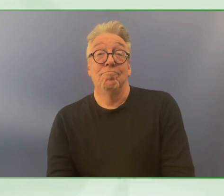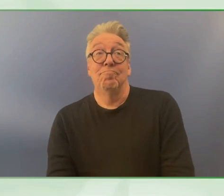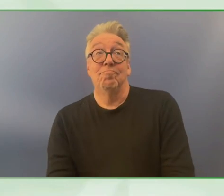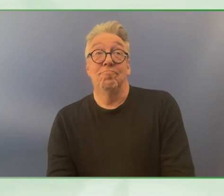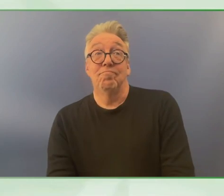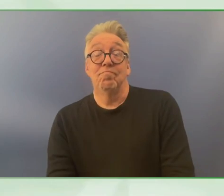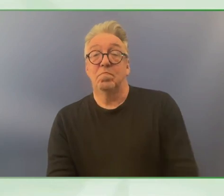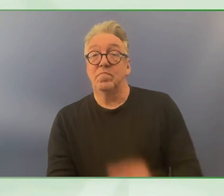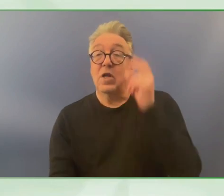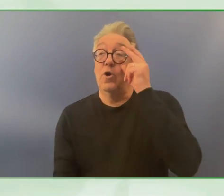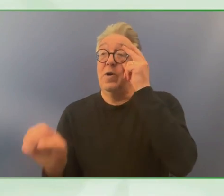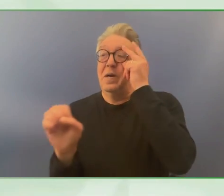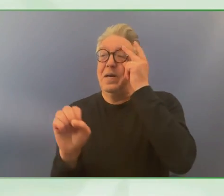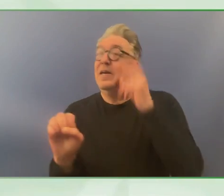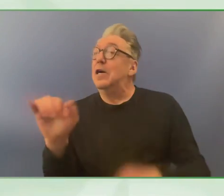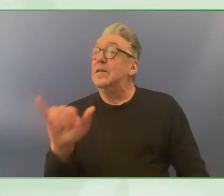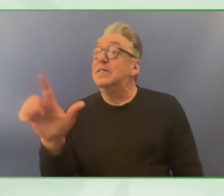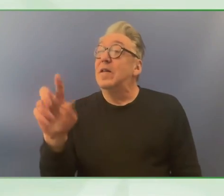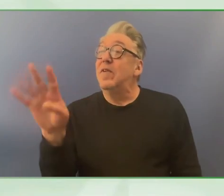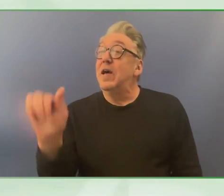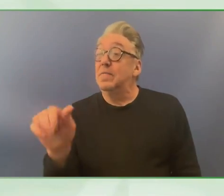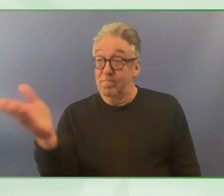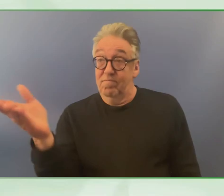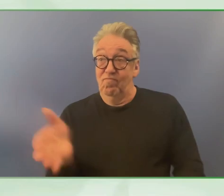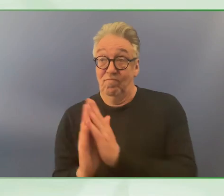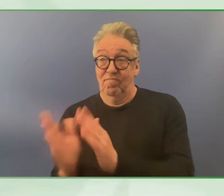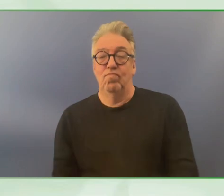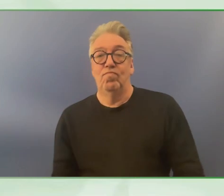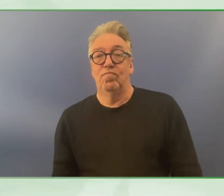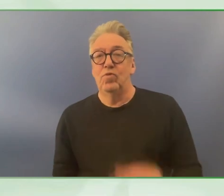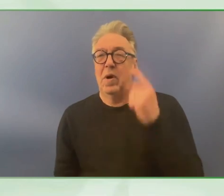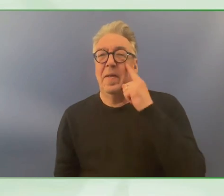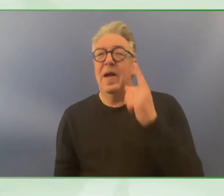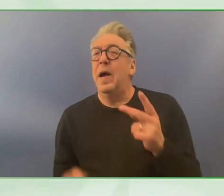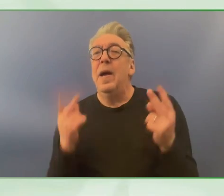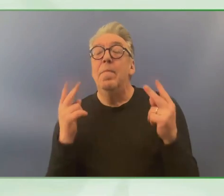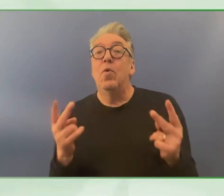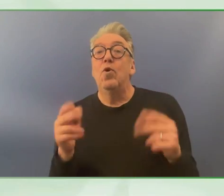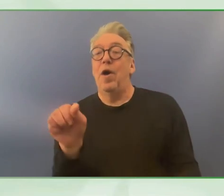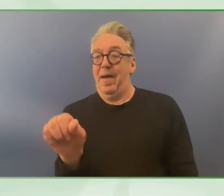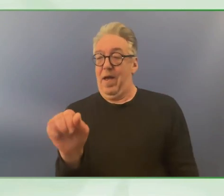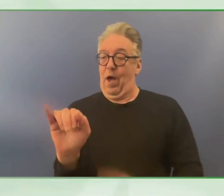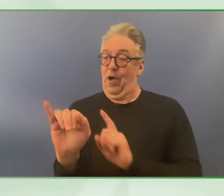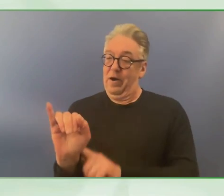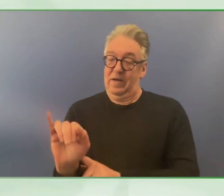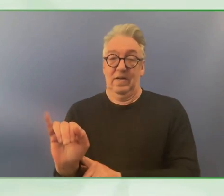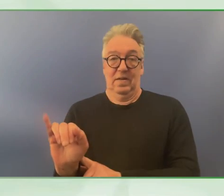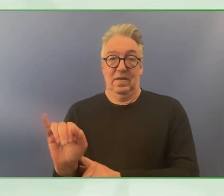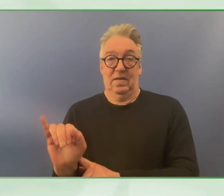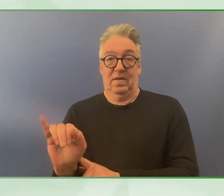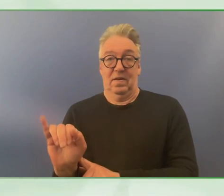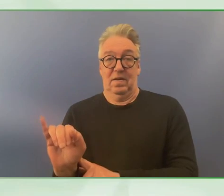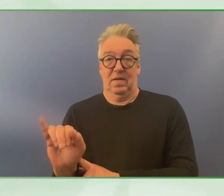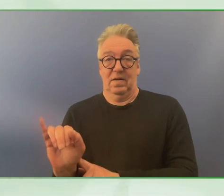please. Yeah, I think that it's important to recognize that AI is also impact